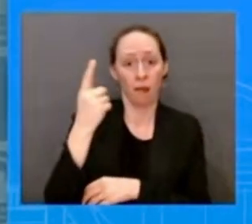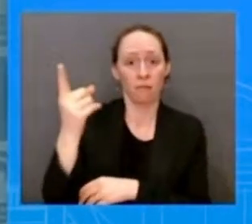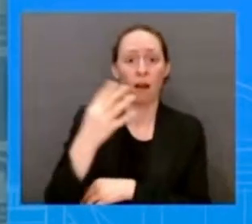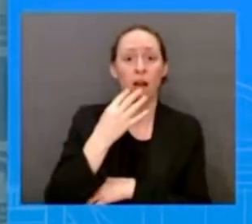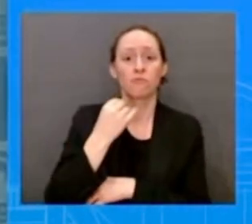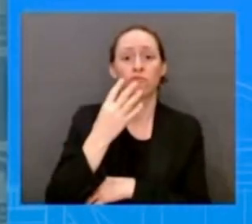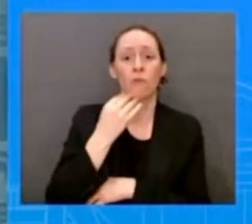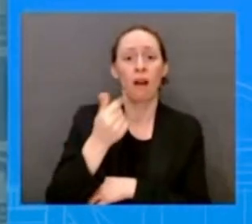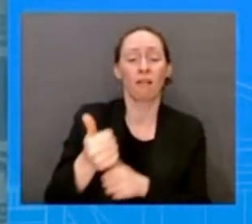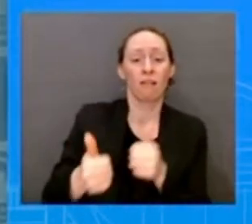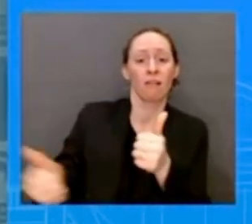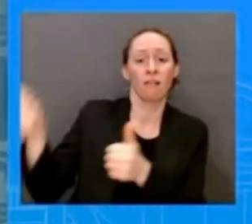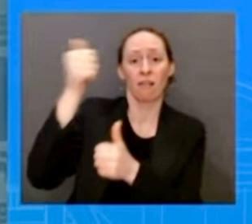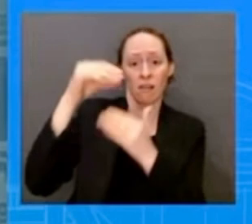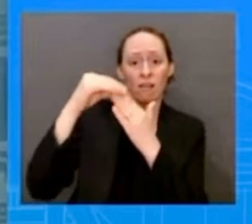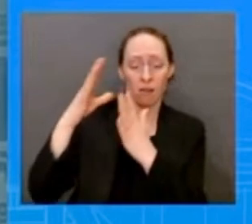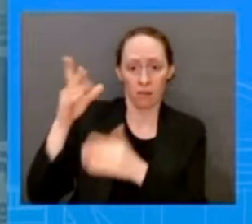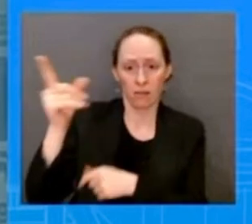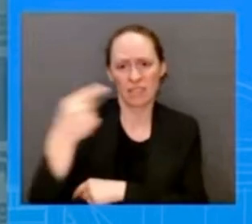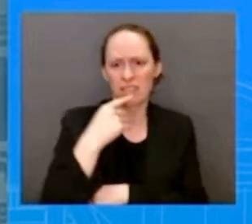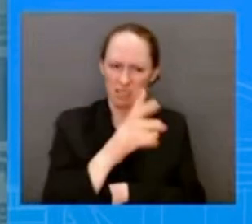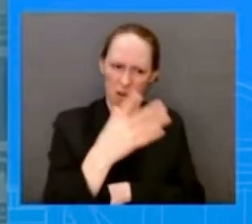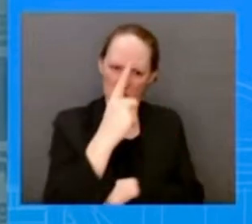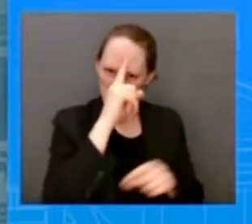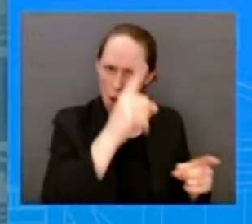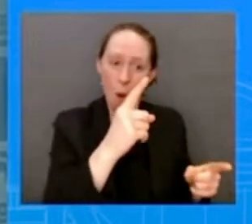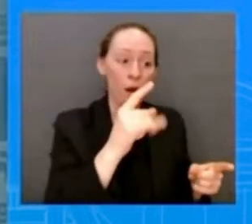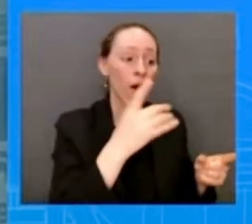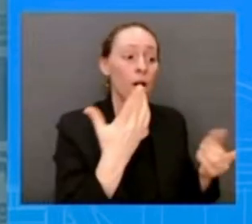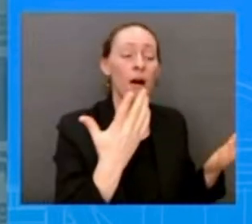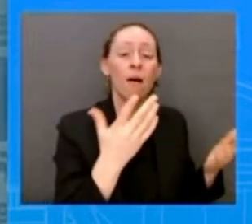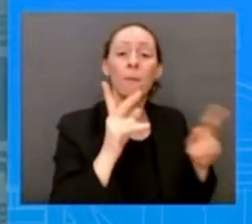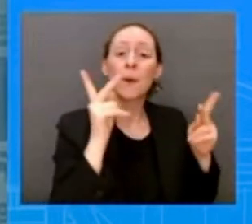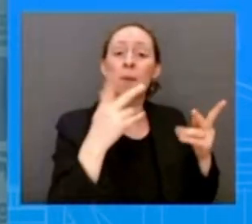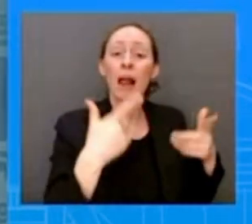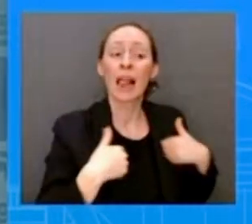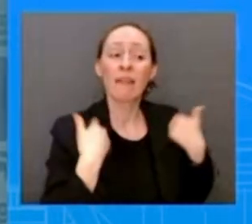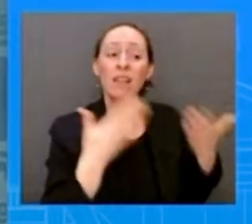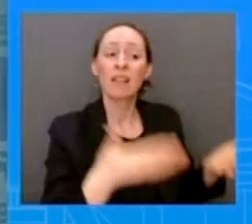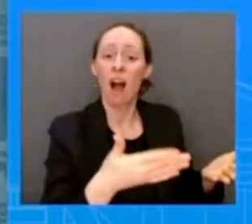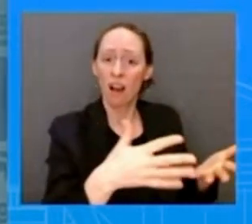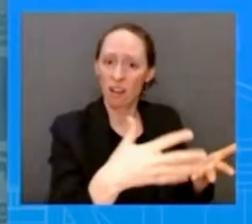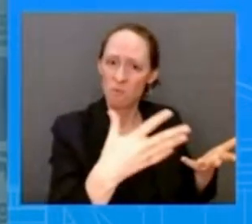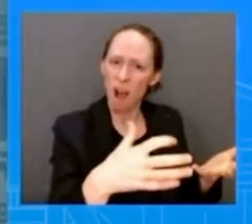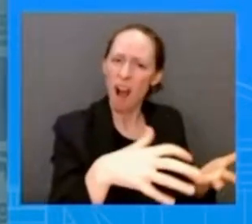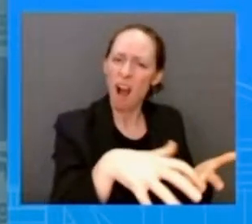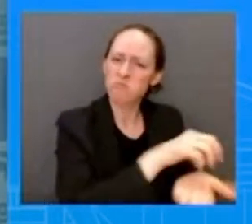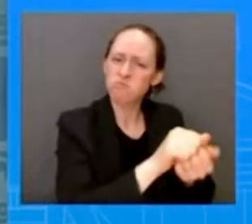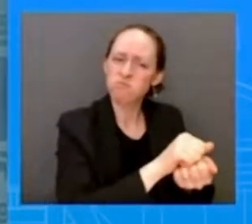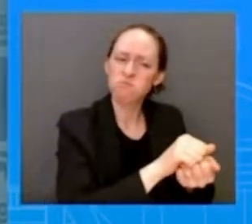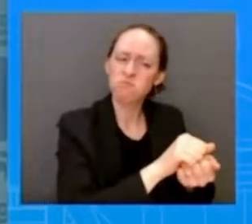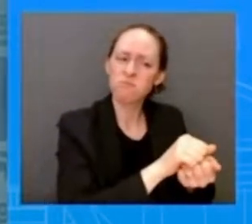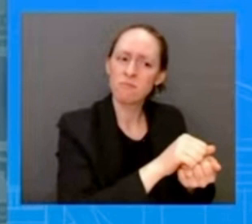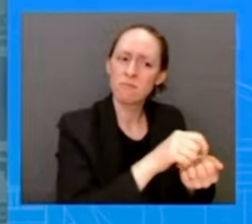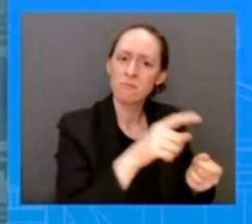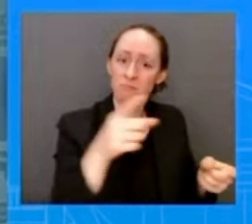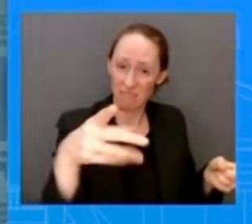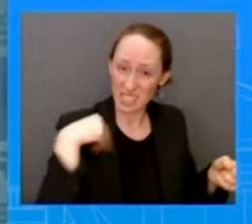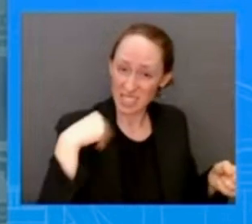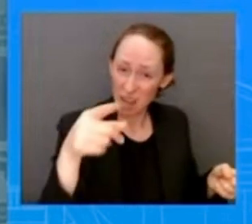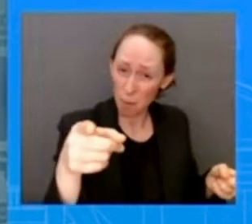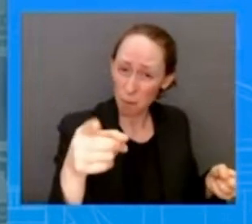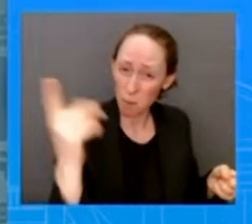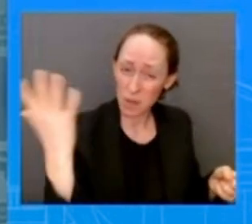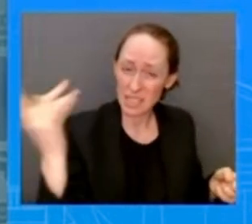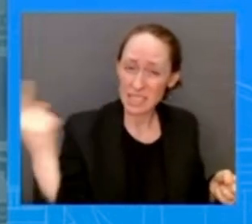that. We've spoken to that. That's not acceptable language. And we continue, as always, to urge both sides